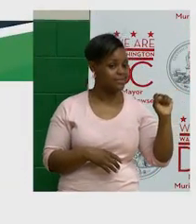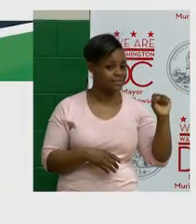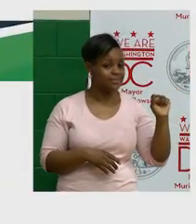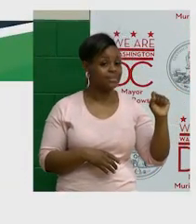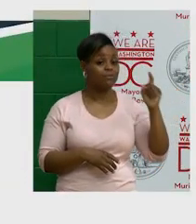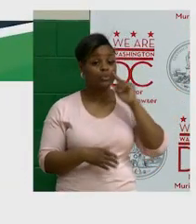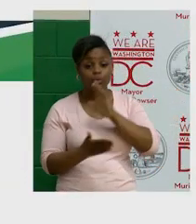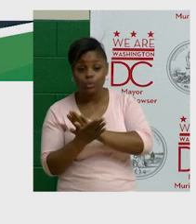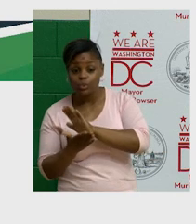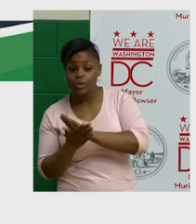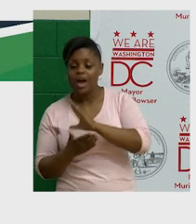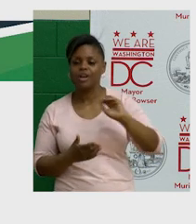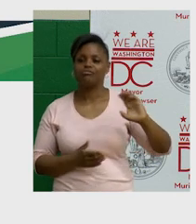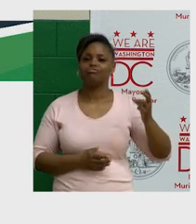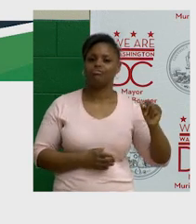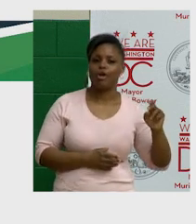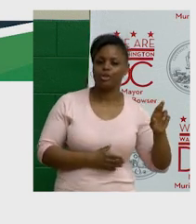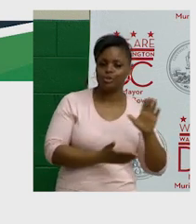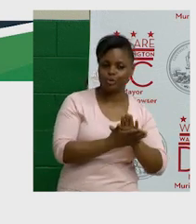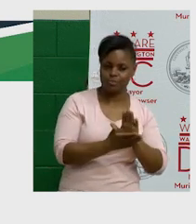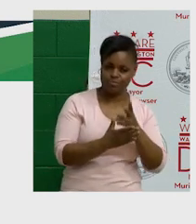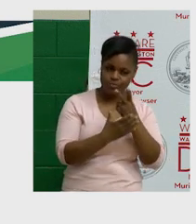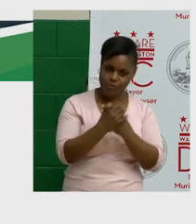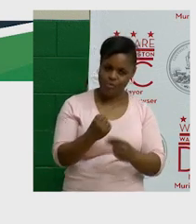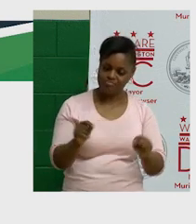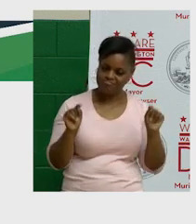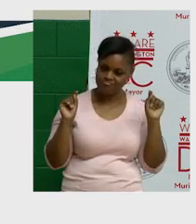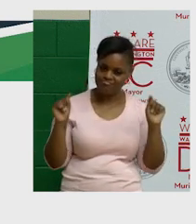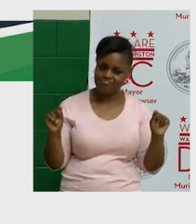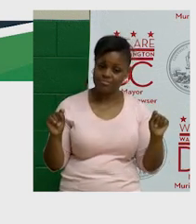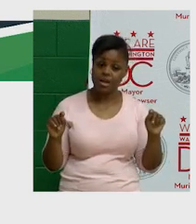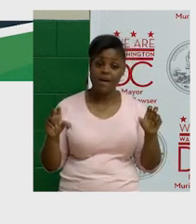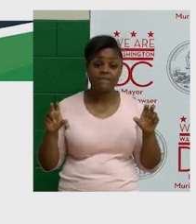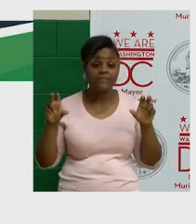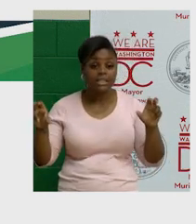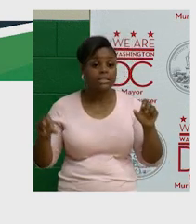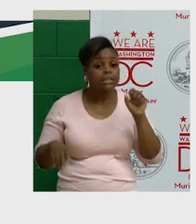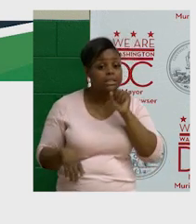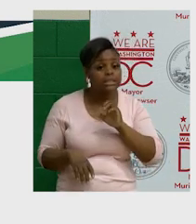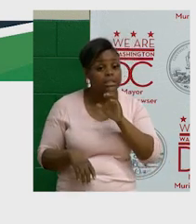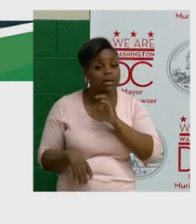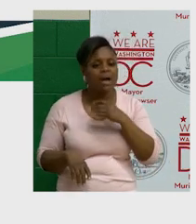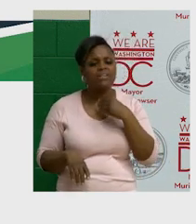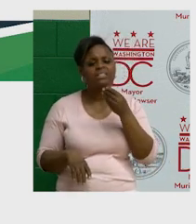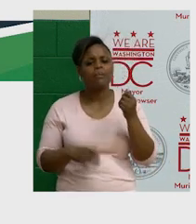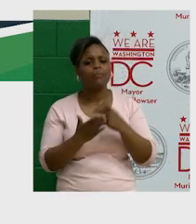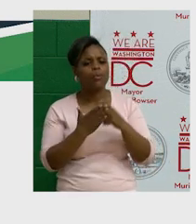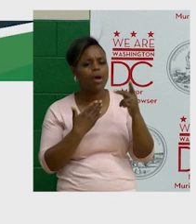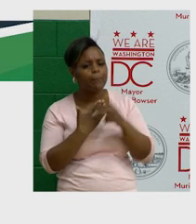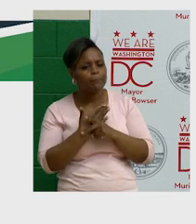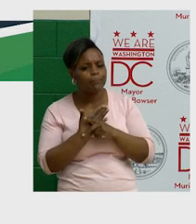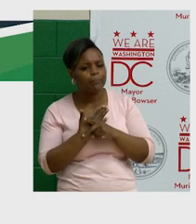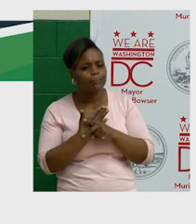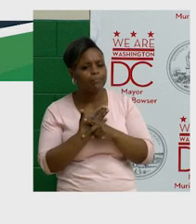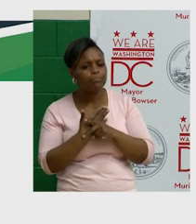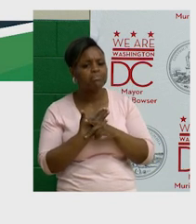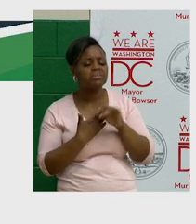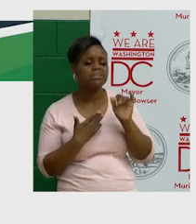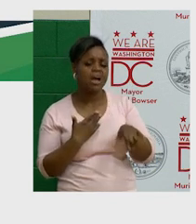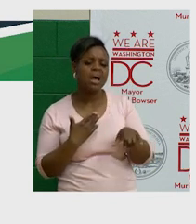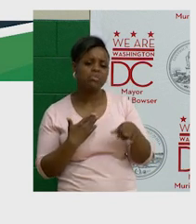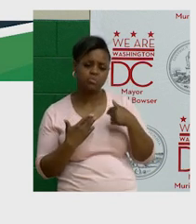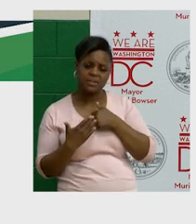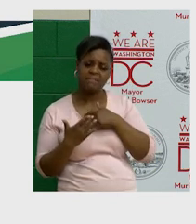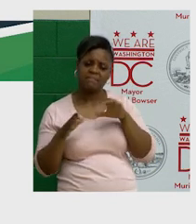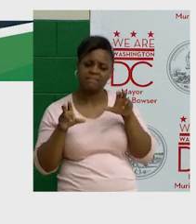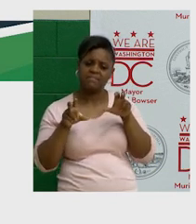schools. We want to increase investments in seniors, and we have a number of programs and initiatives where we are investing